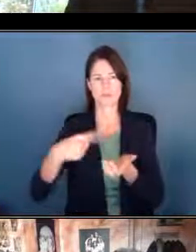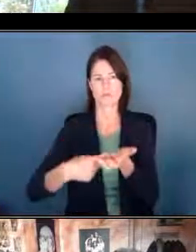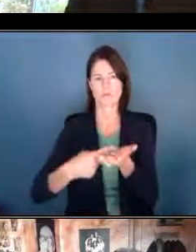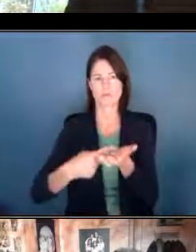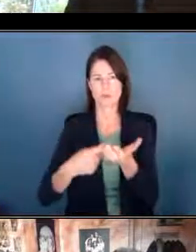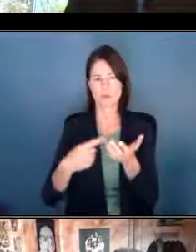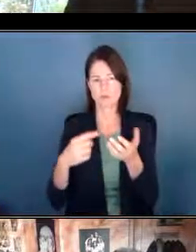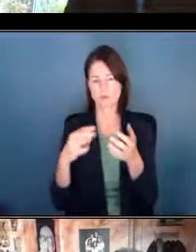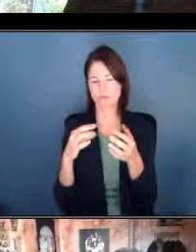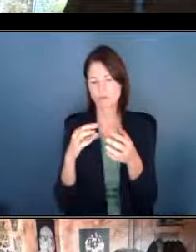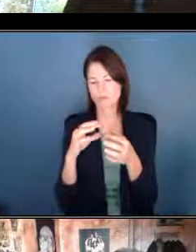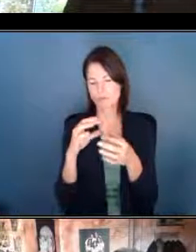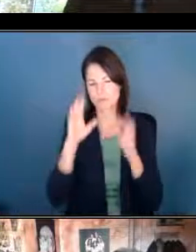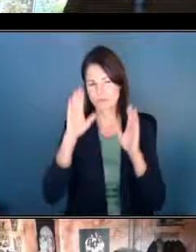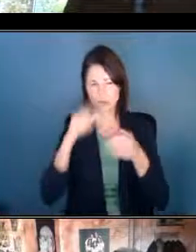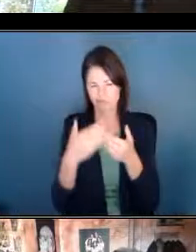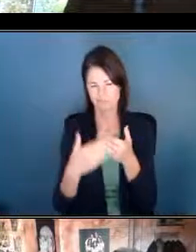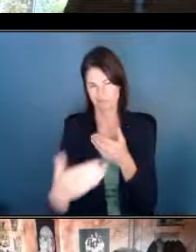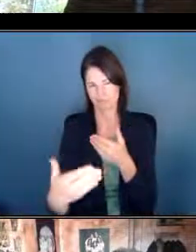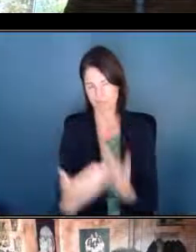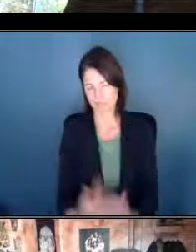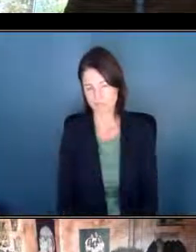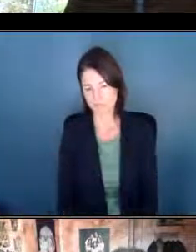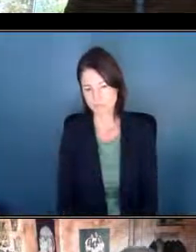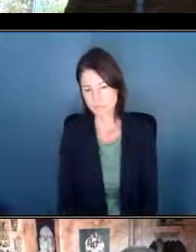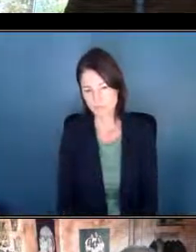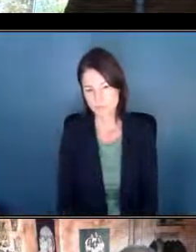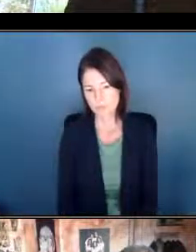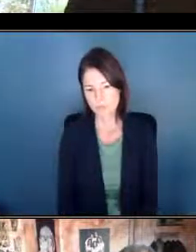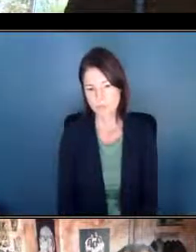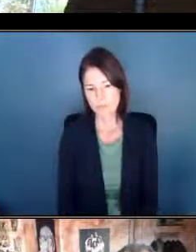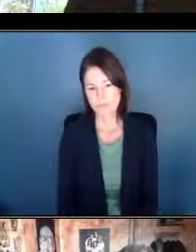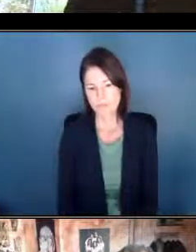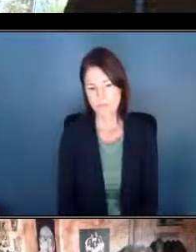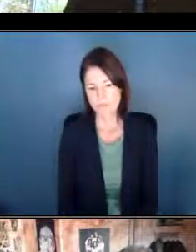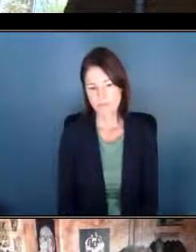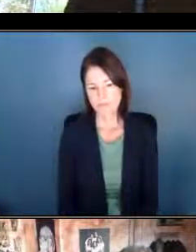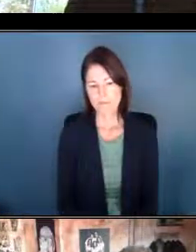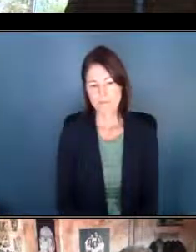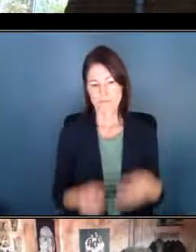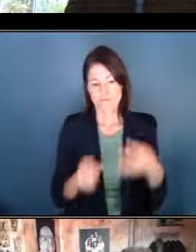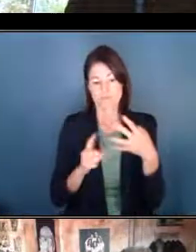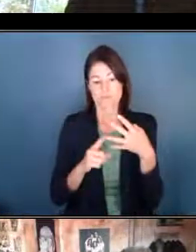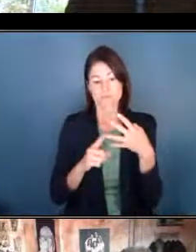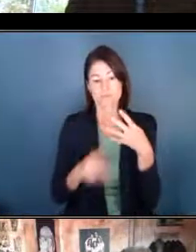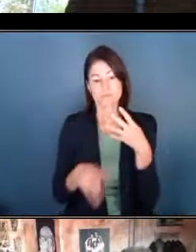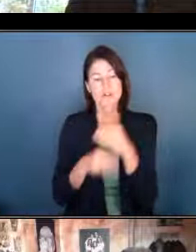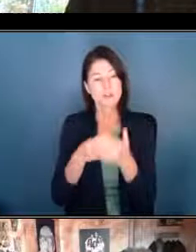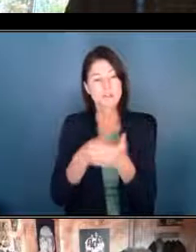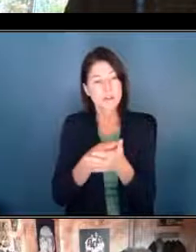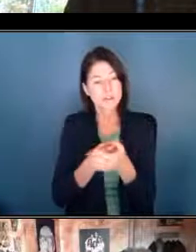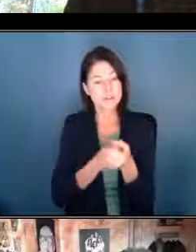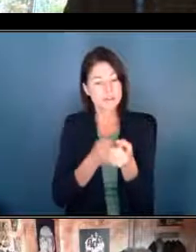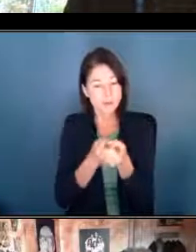discuss some opportunities to provide additional funding and support, and consider ways to direct